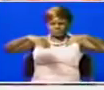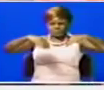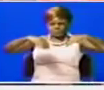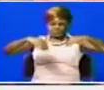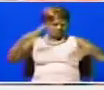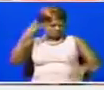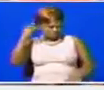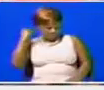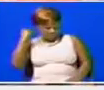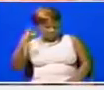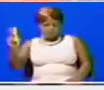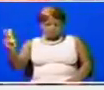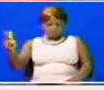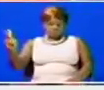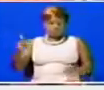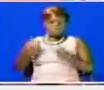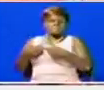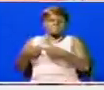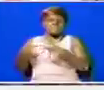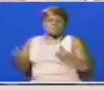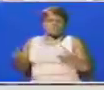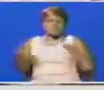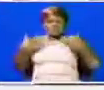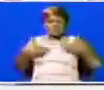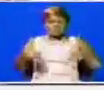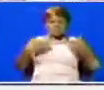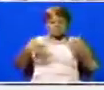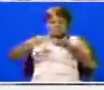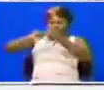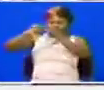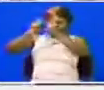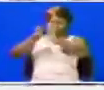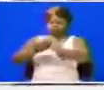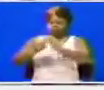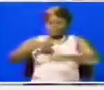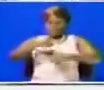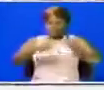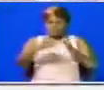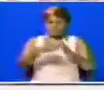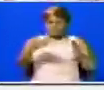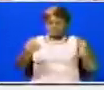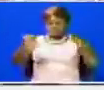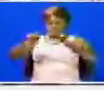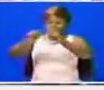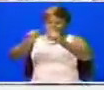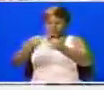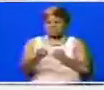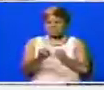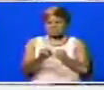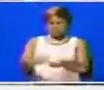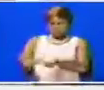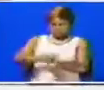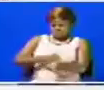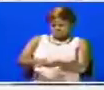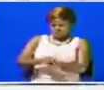Insiders say Kamkunji will mark the beginning of people's revolutionary action against the system. Come